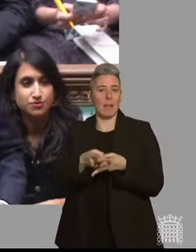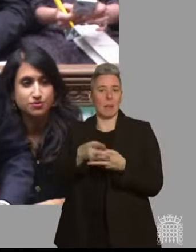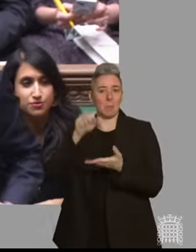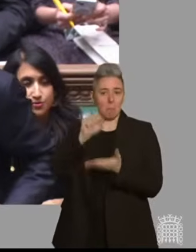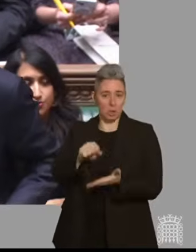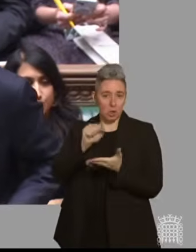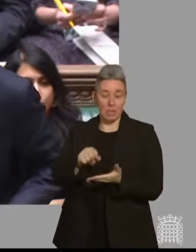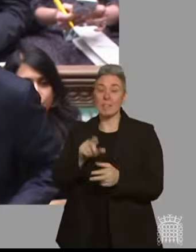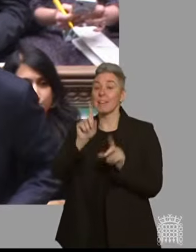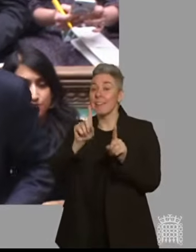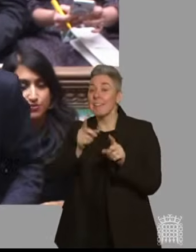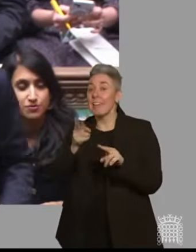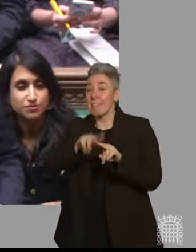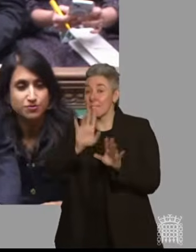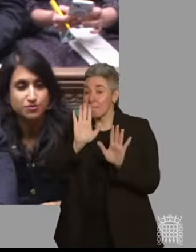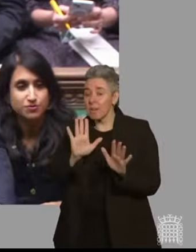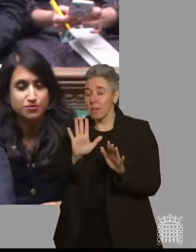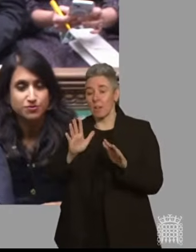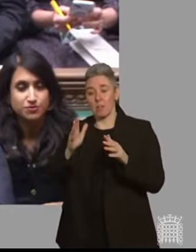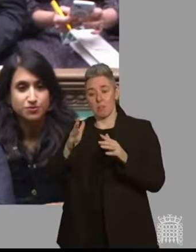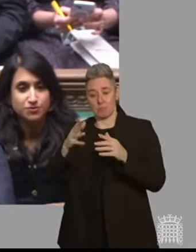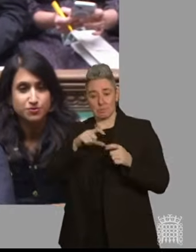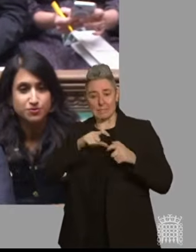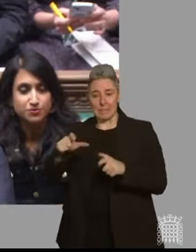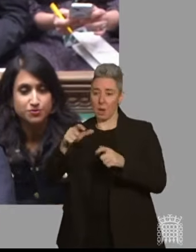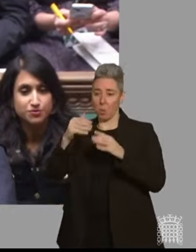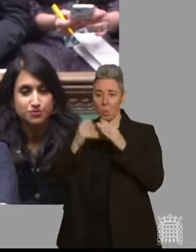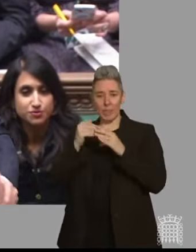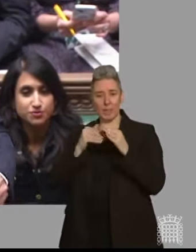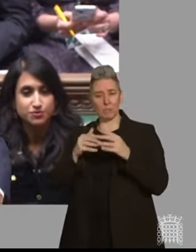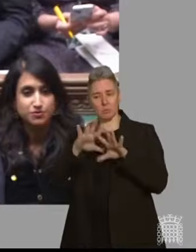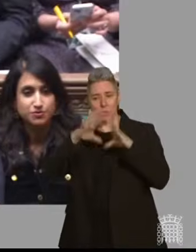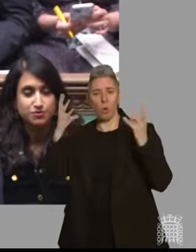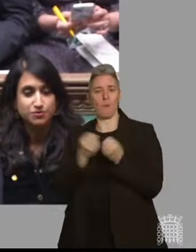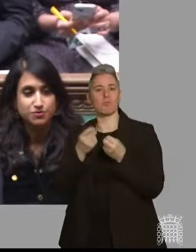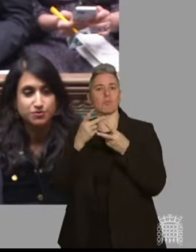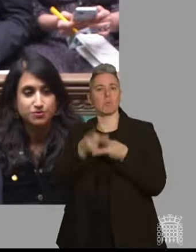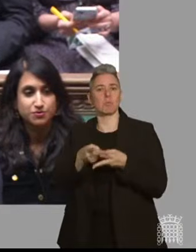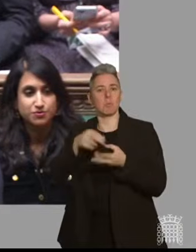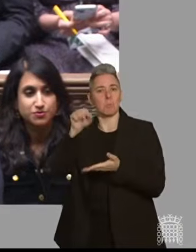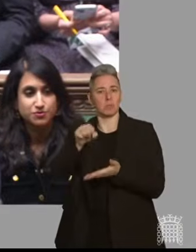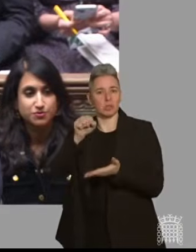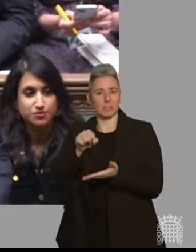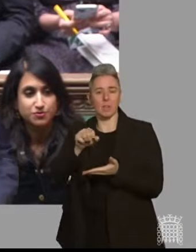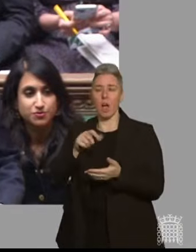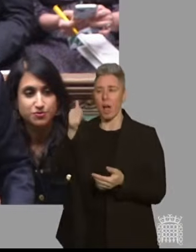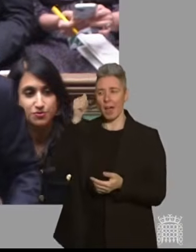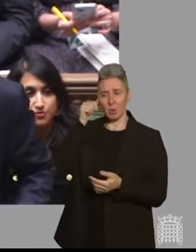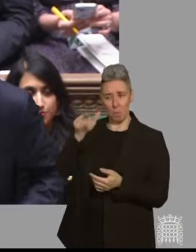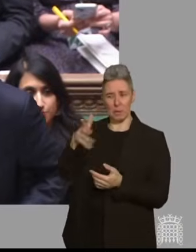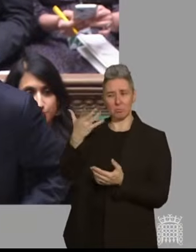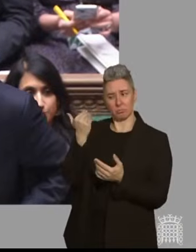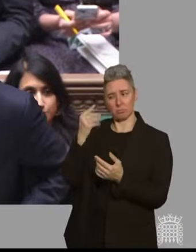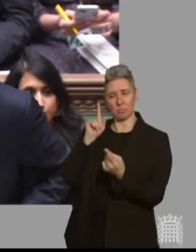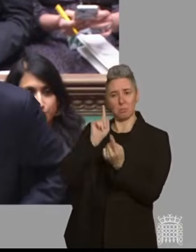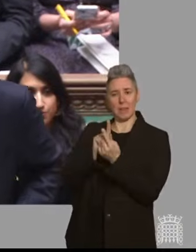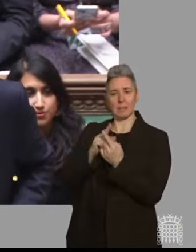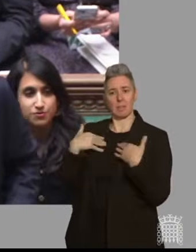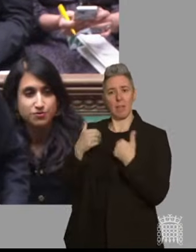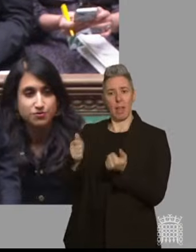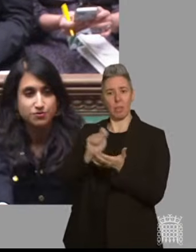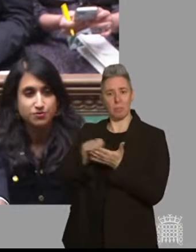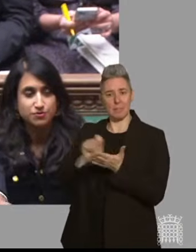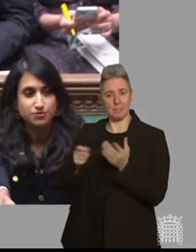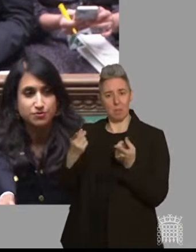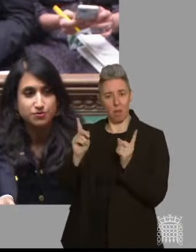I understand my honourable friend recently met with the Health Minister earlier this week to discuss this further, and I will make sure that his proposals are